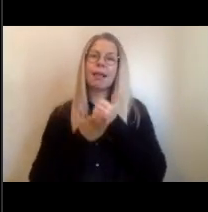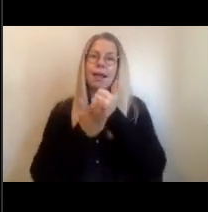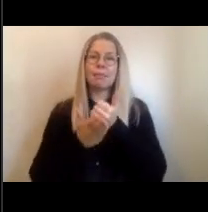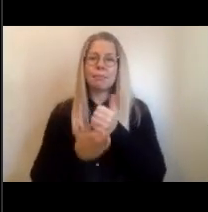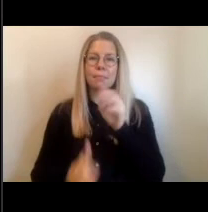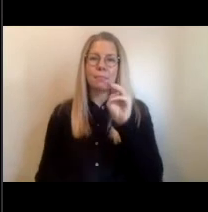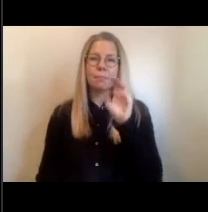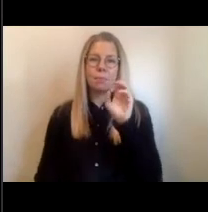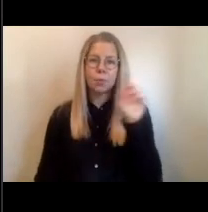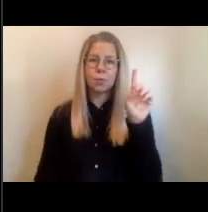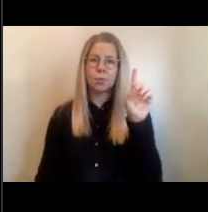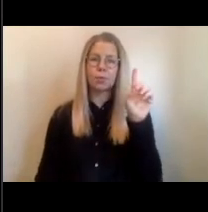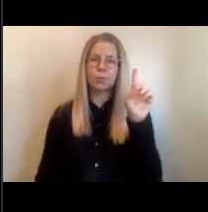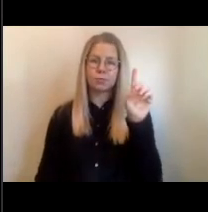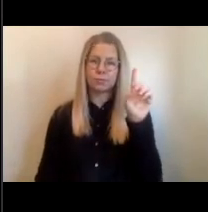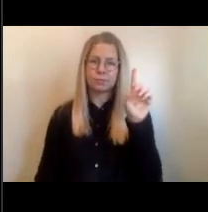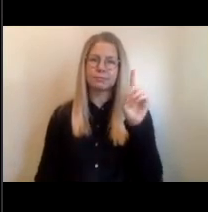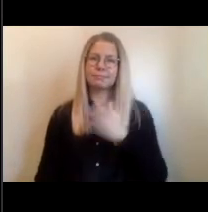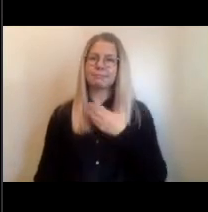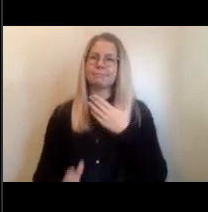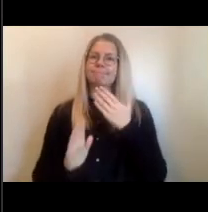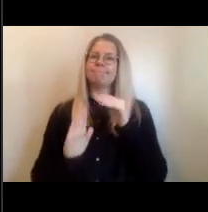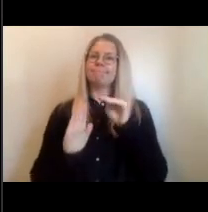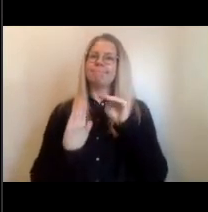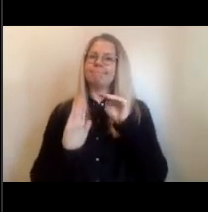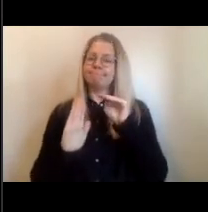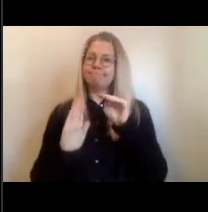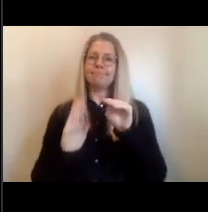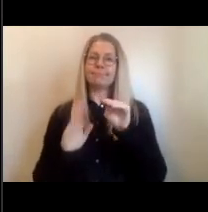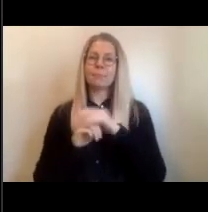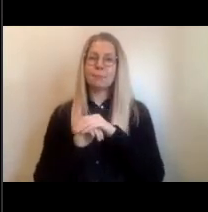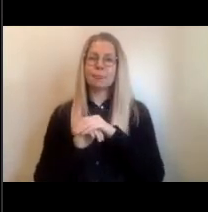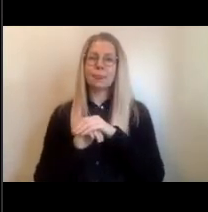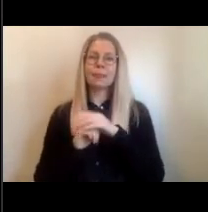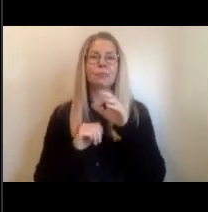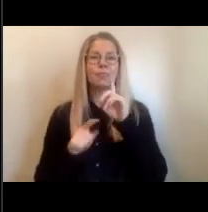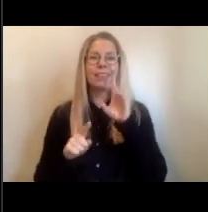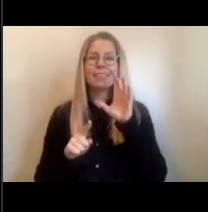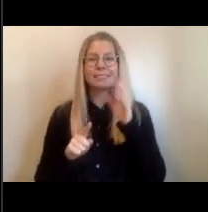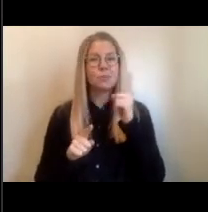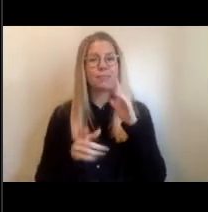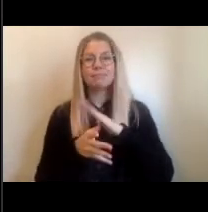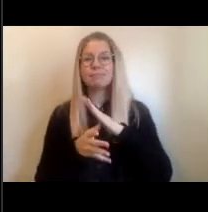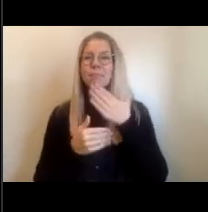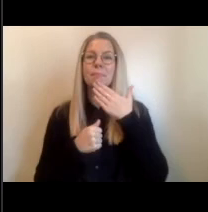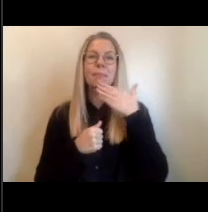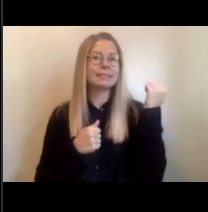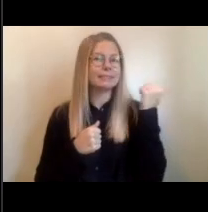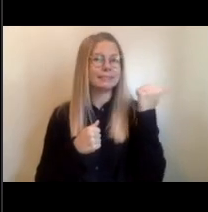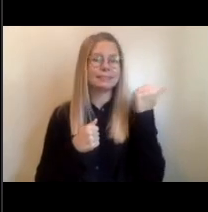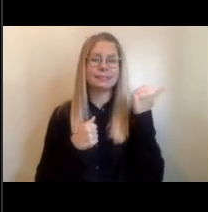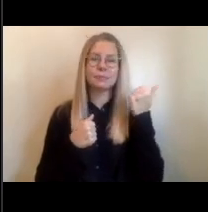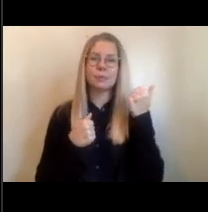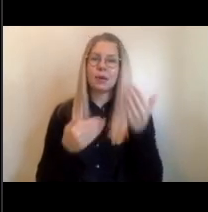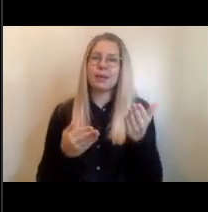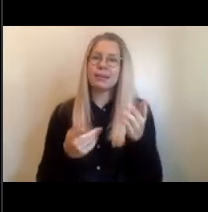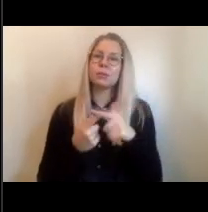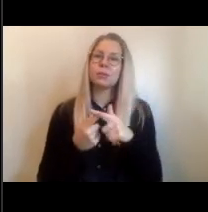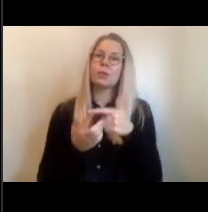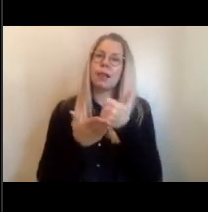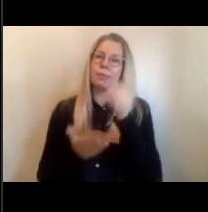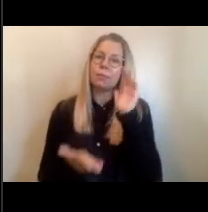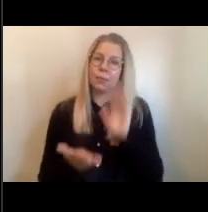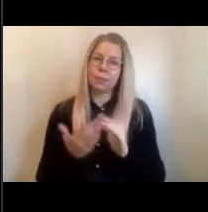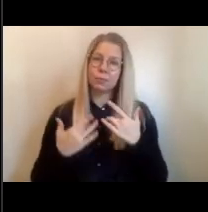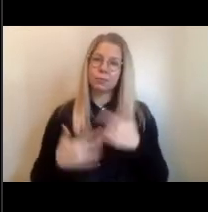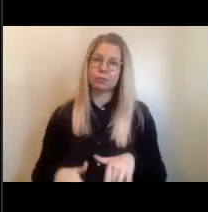first-line CAN-MAT recommendation for the treatment of depression. What does that mean? Well, CAN-MAT is the guideline